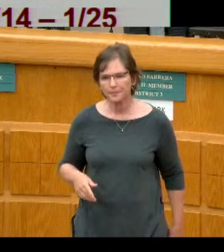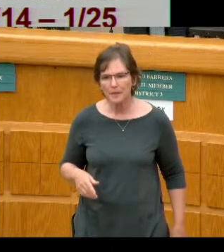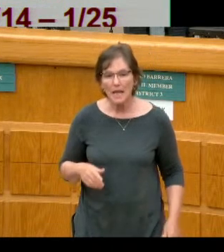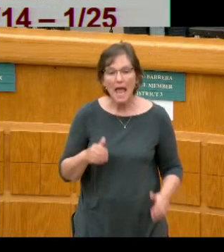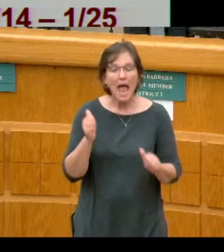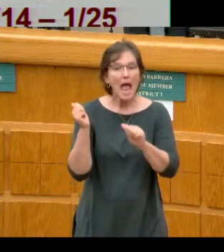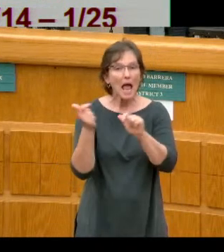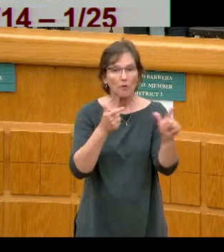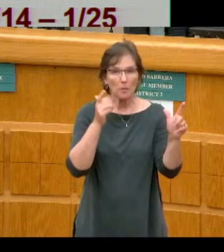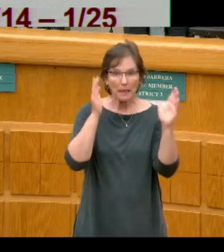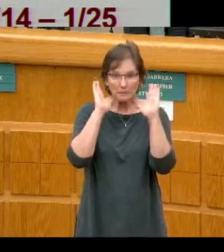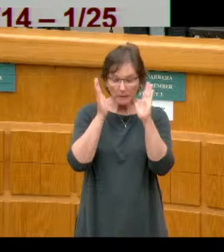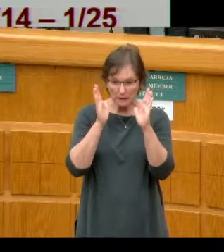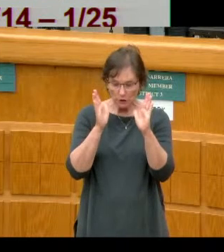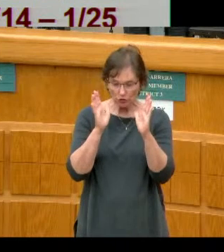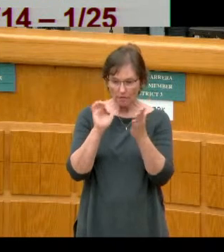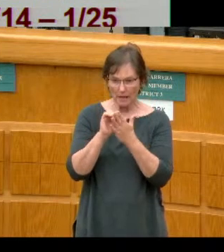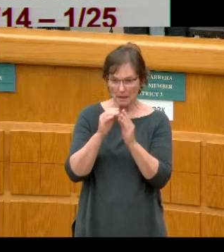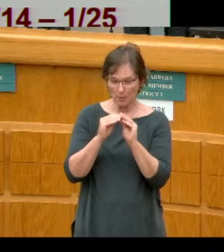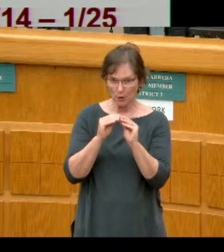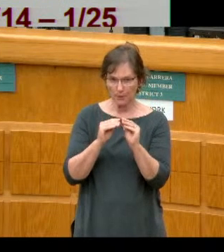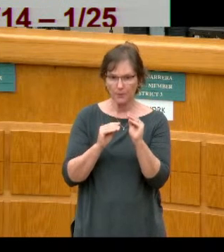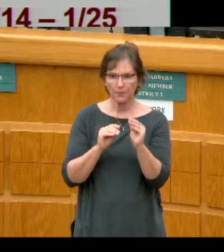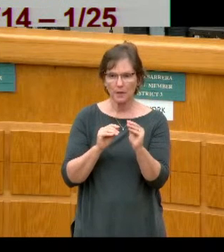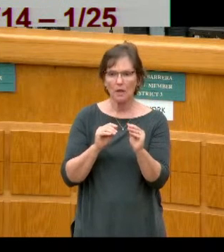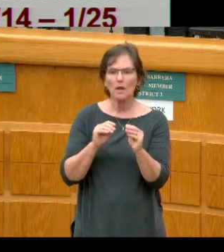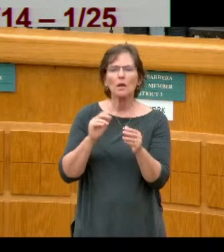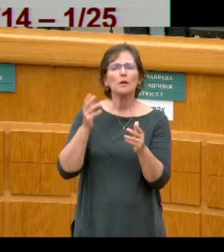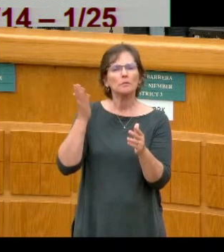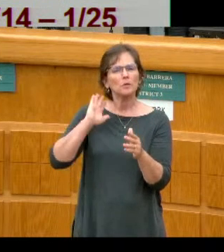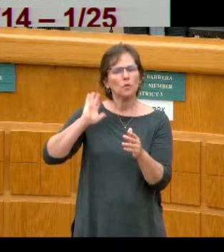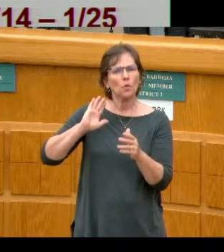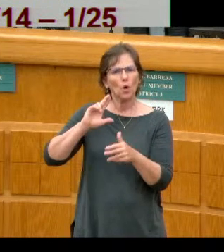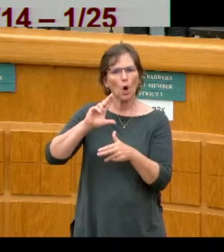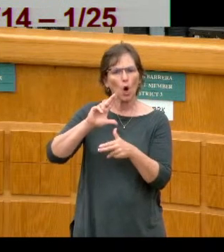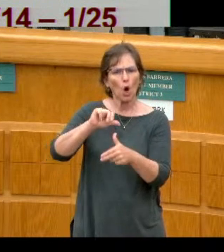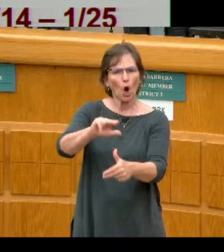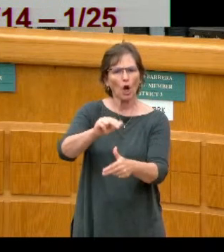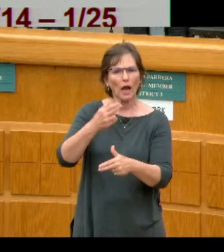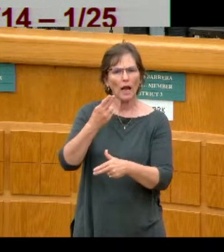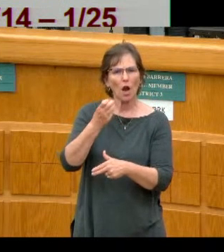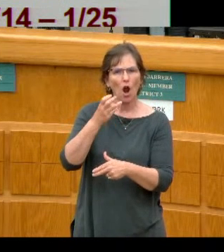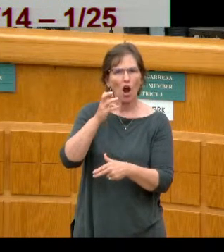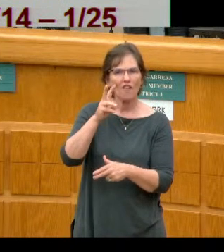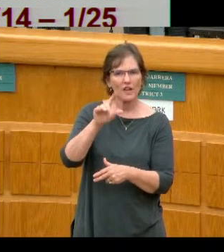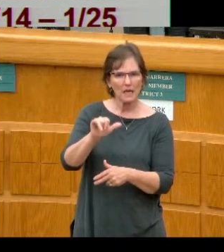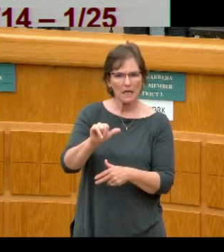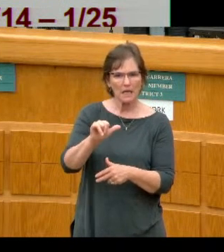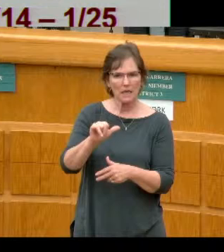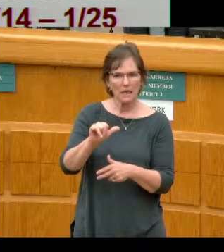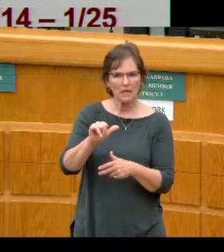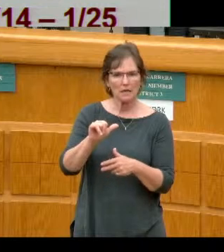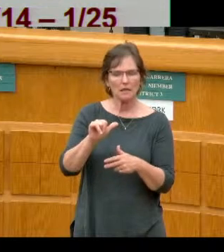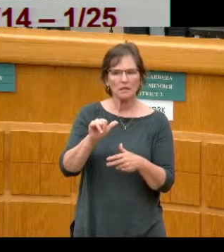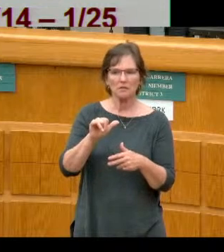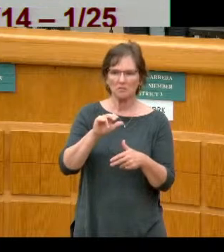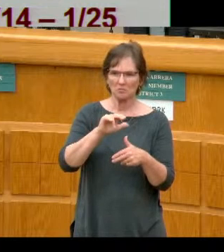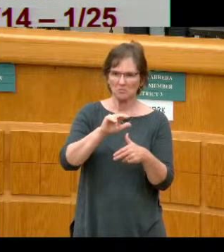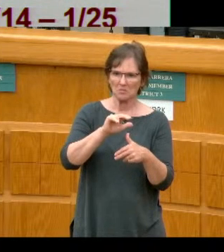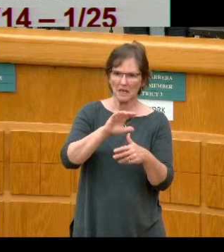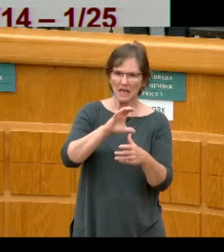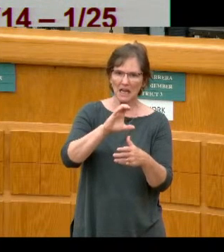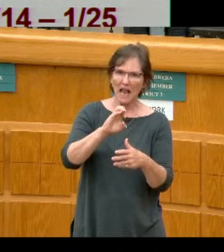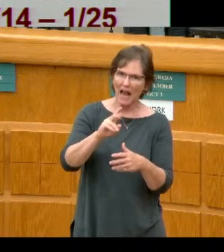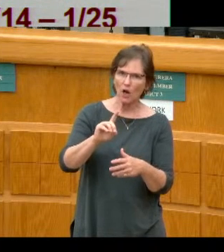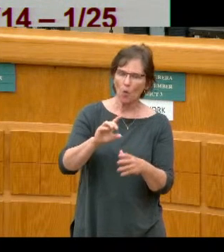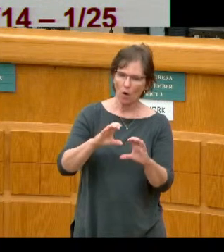additional people sick, that's an RT of 2.0, so 1.9, 1.8, it's a little bit below that. And this is really high,